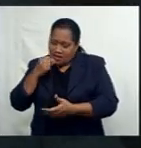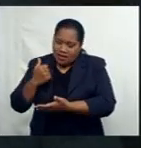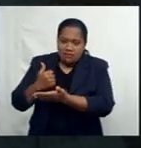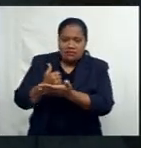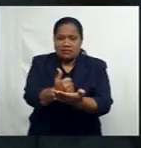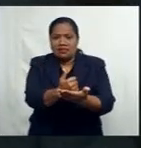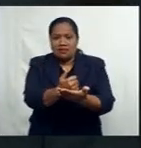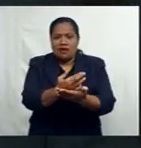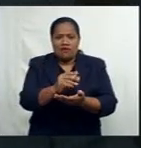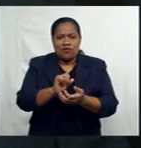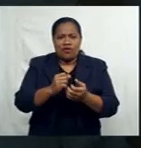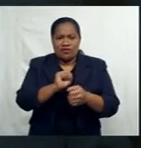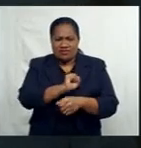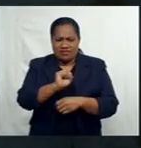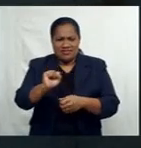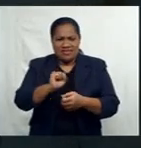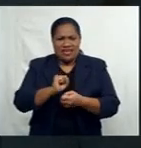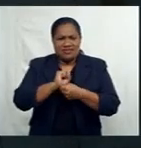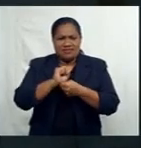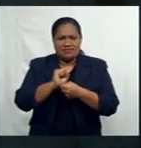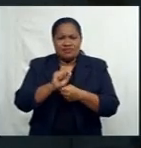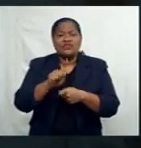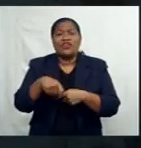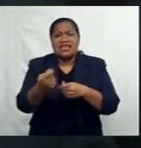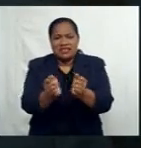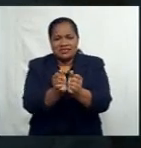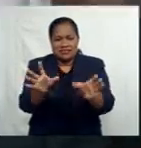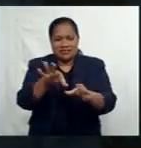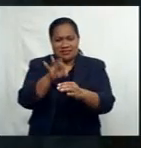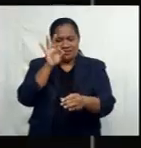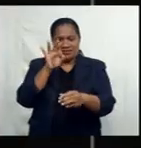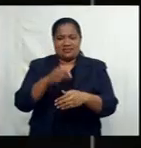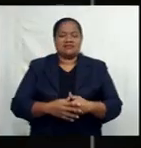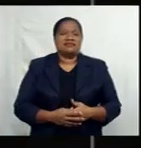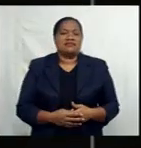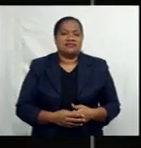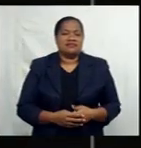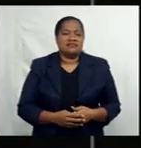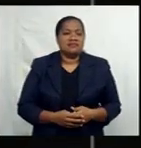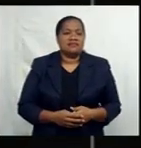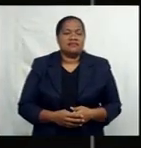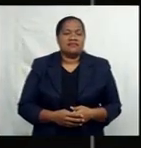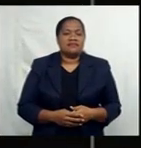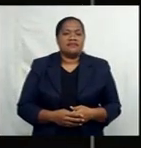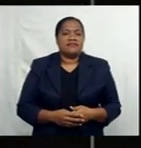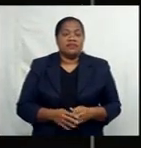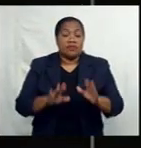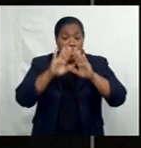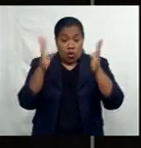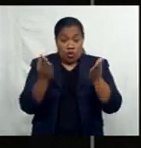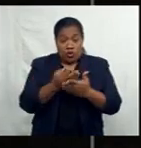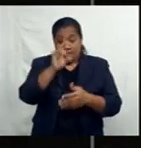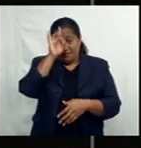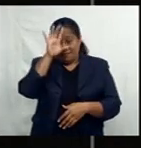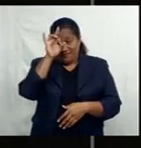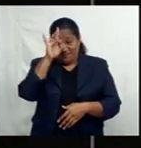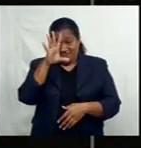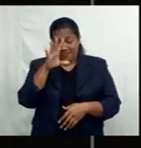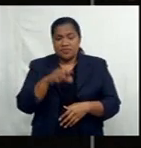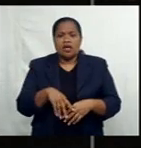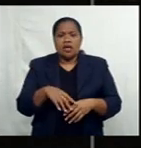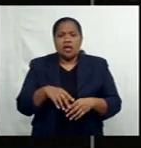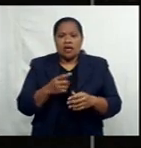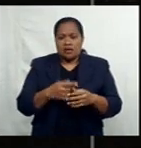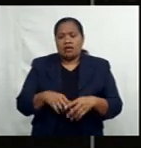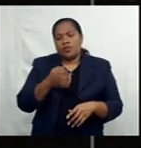the next general election. Apiniso Ngerdobu, FBC News. All taxi operators are being urged to comply with